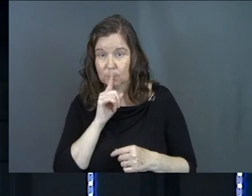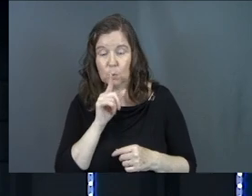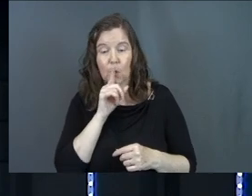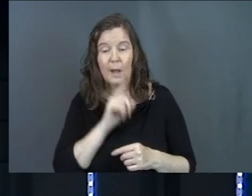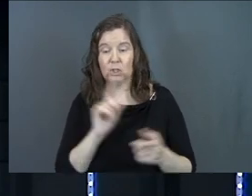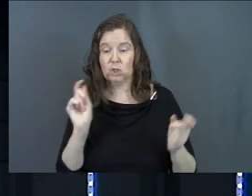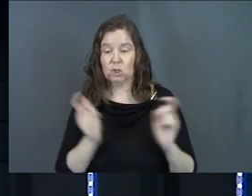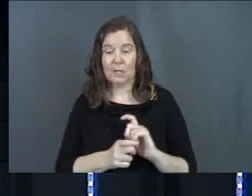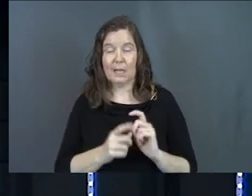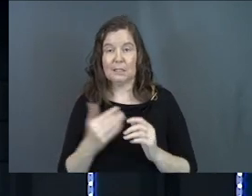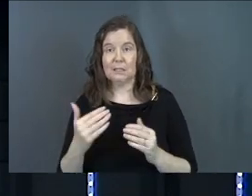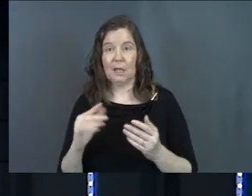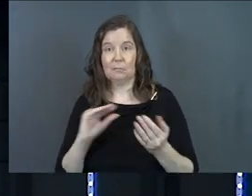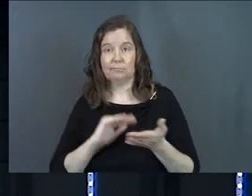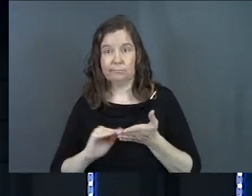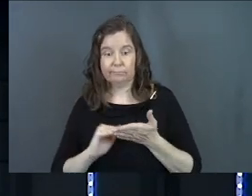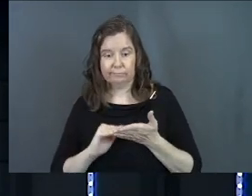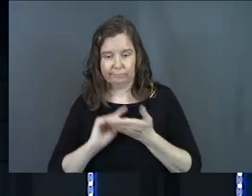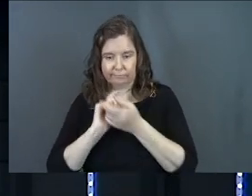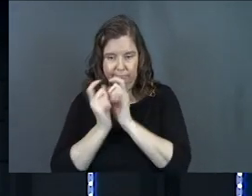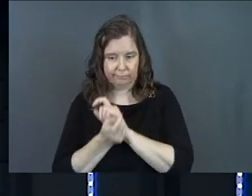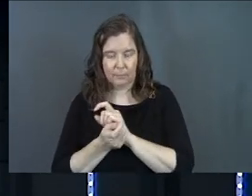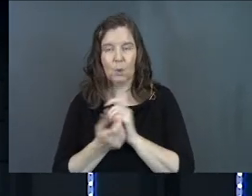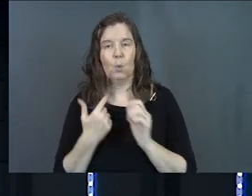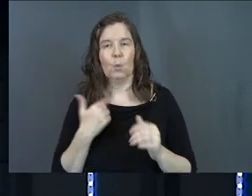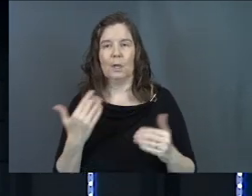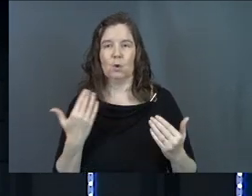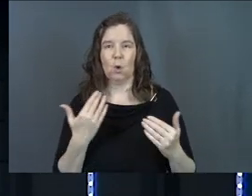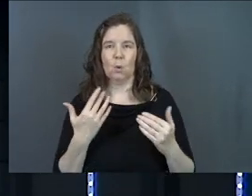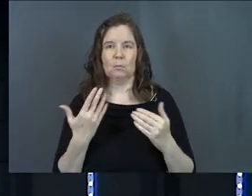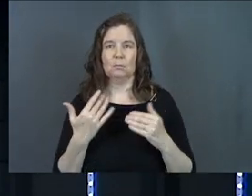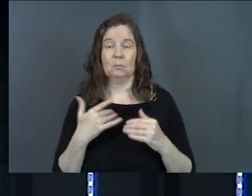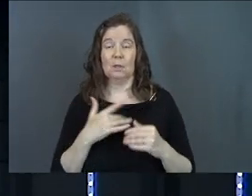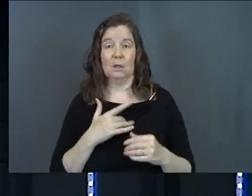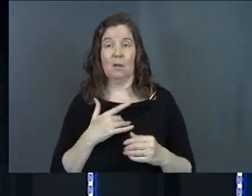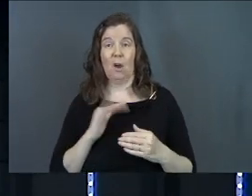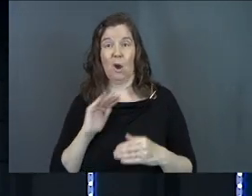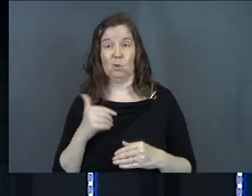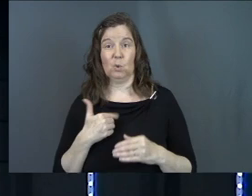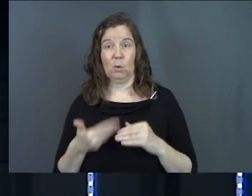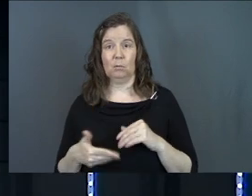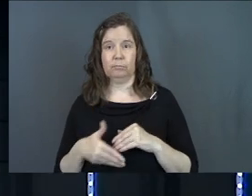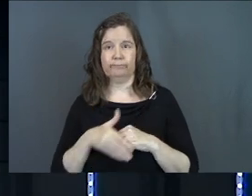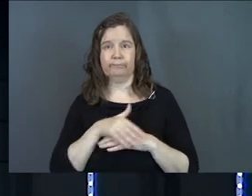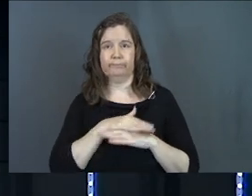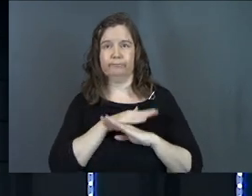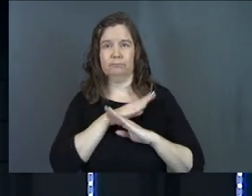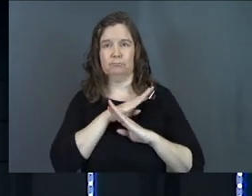we don't actually change and repent with any of them, we grow a callous over our own soul.